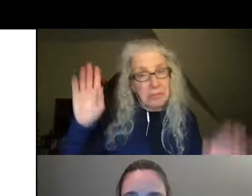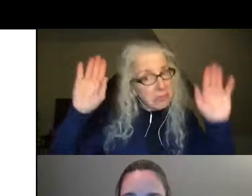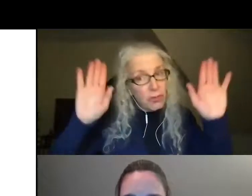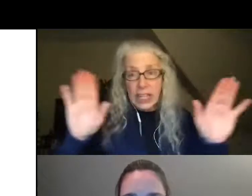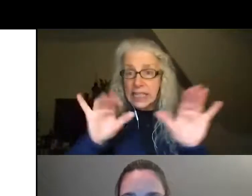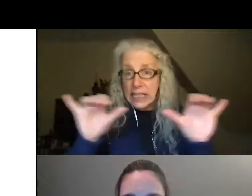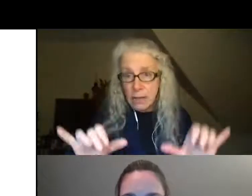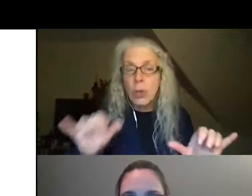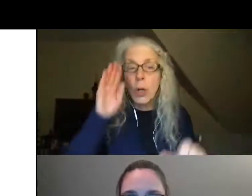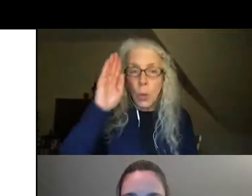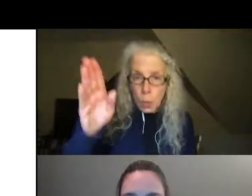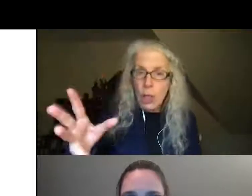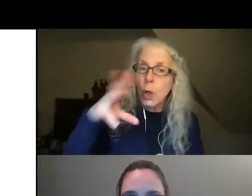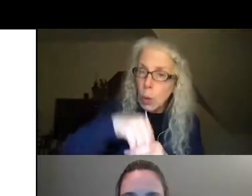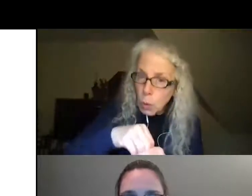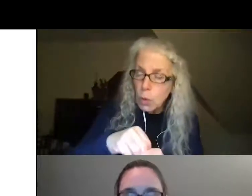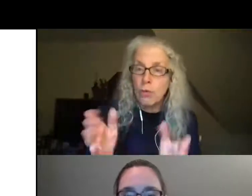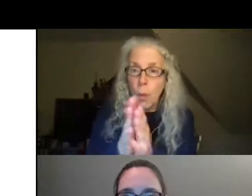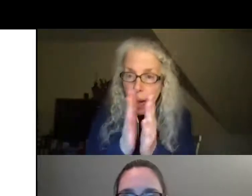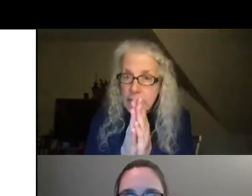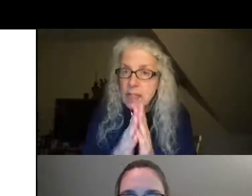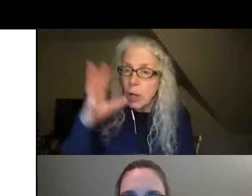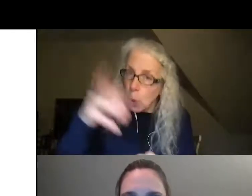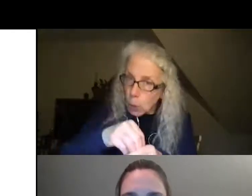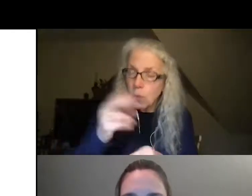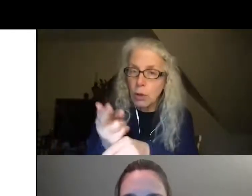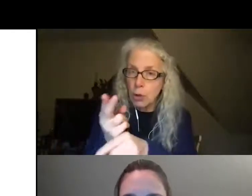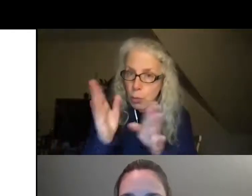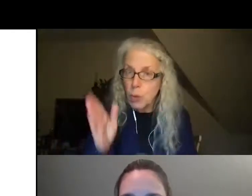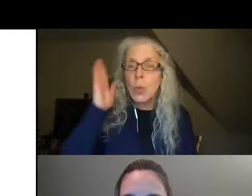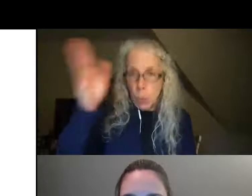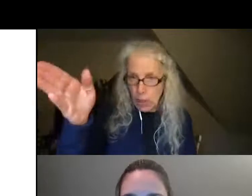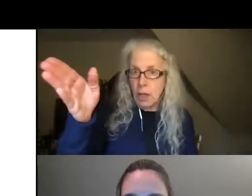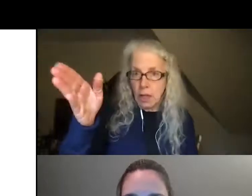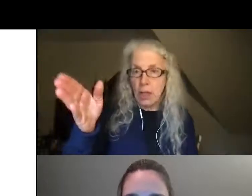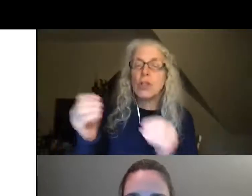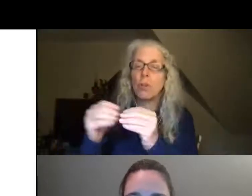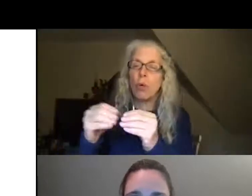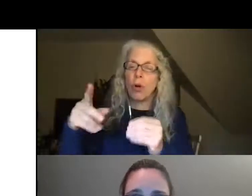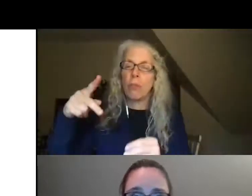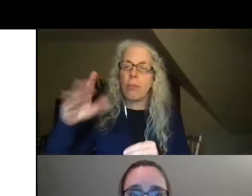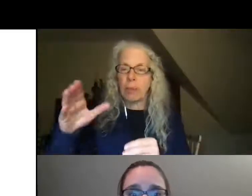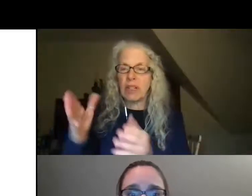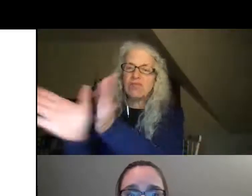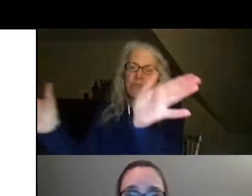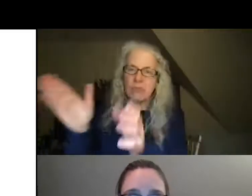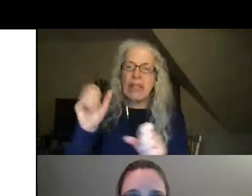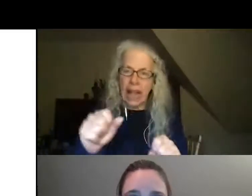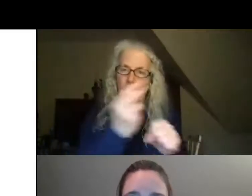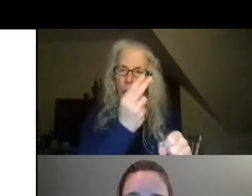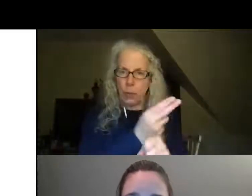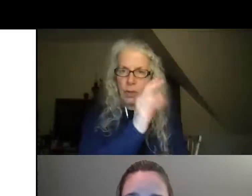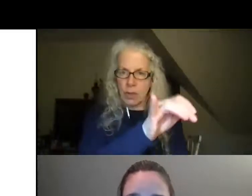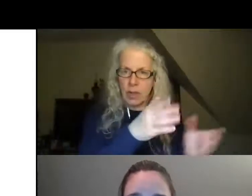opening up more and more doors through USCED for the public to utilize that service. We do